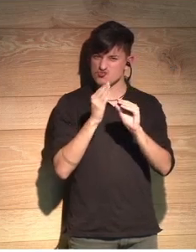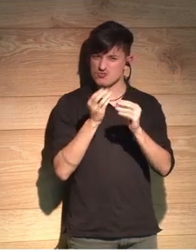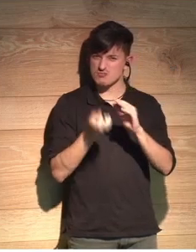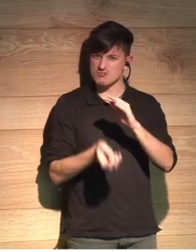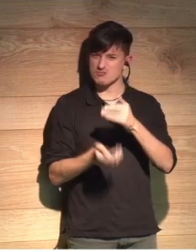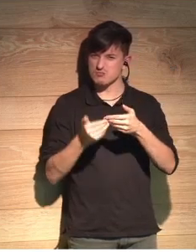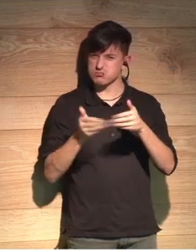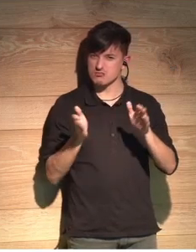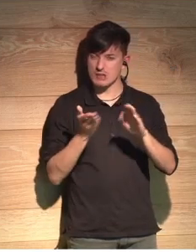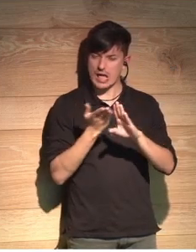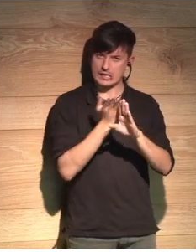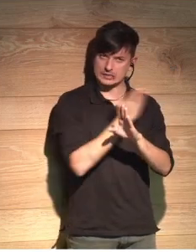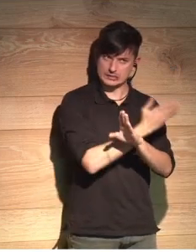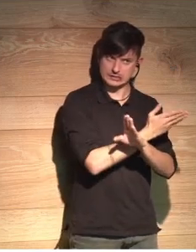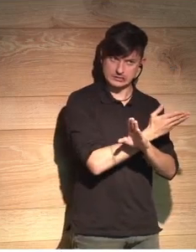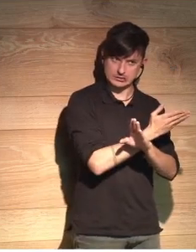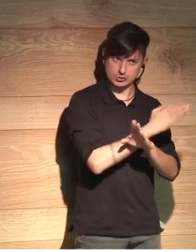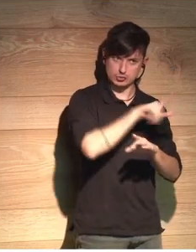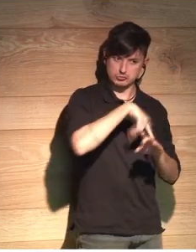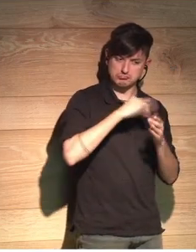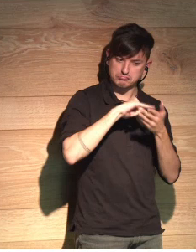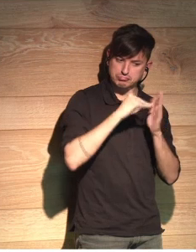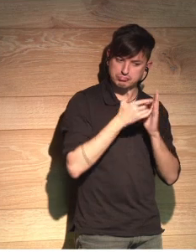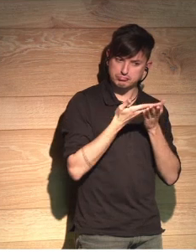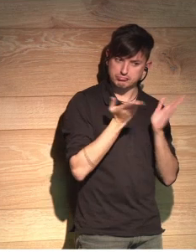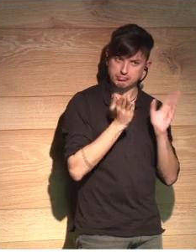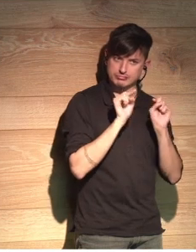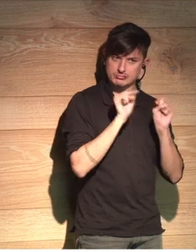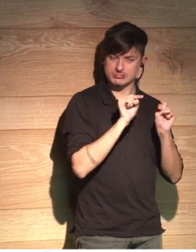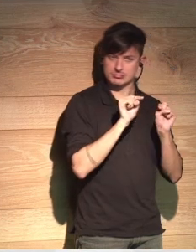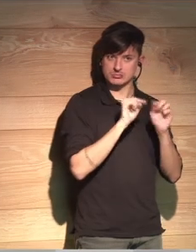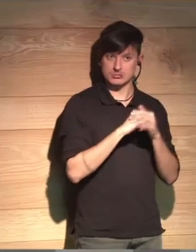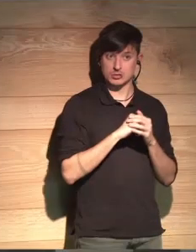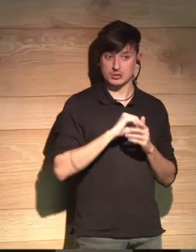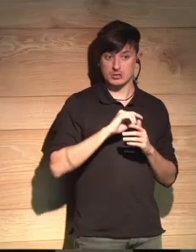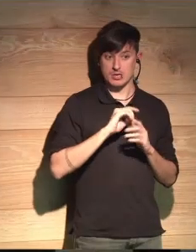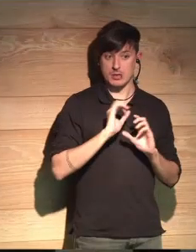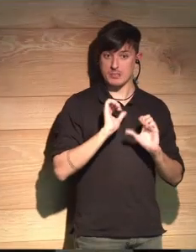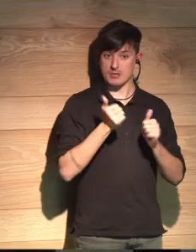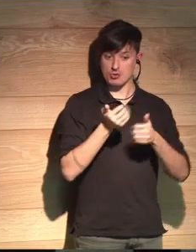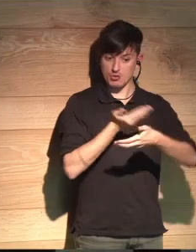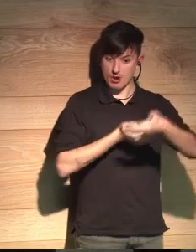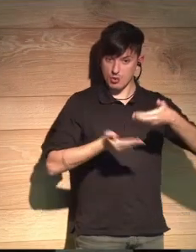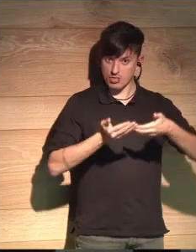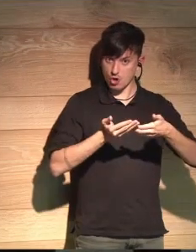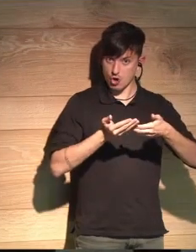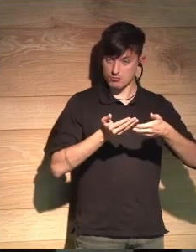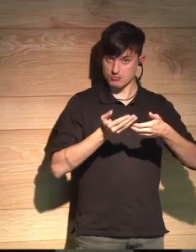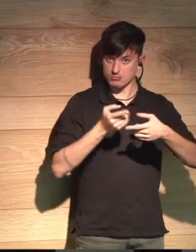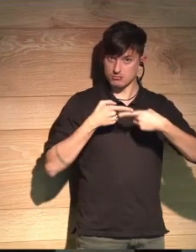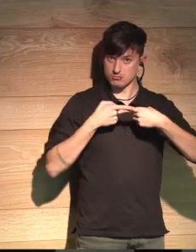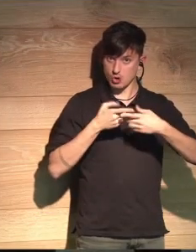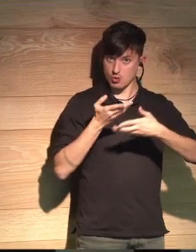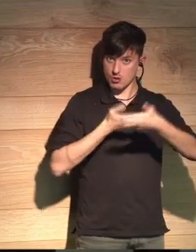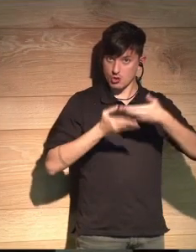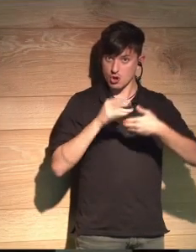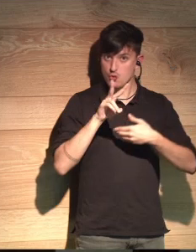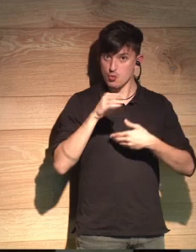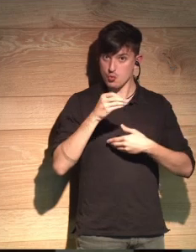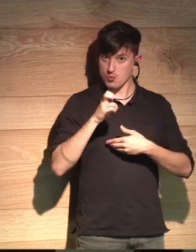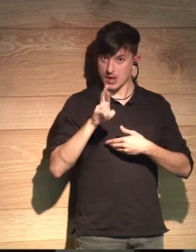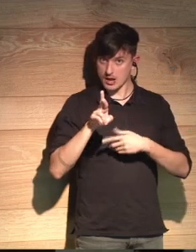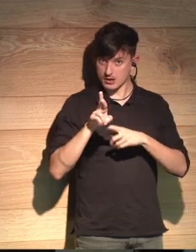online about the results, and actually Uber reached out to us. We started the first collaboration with Uber, and as you might know, Uber Pool today does exactly this, allows